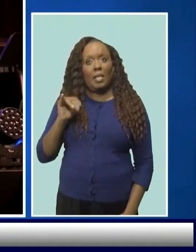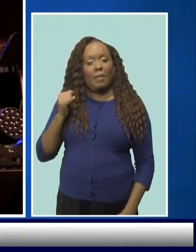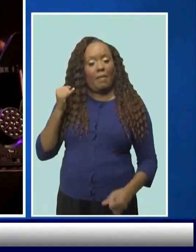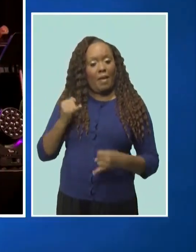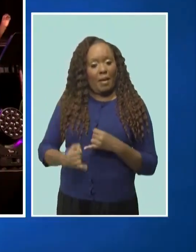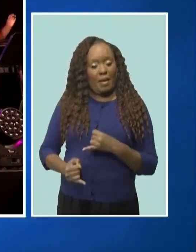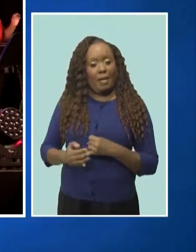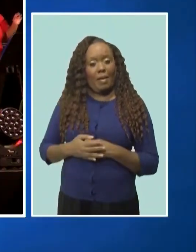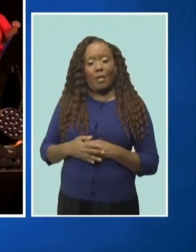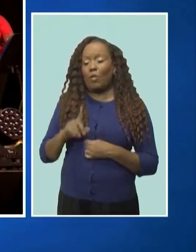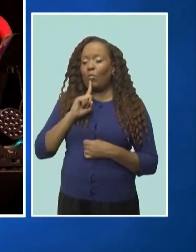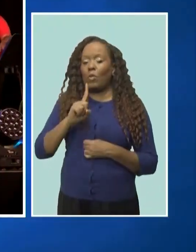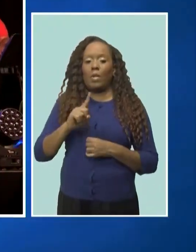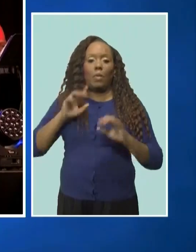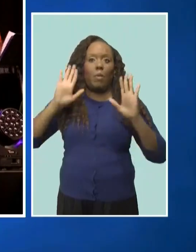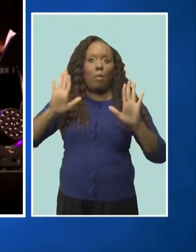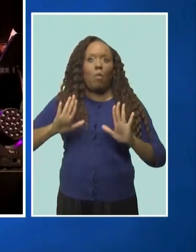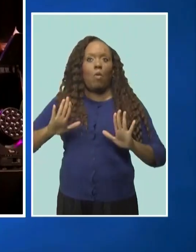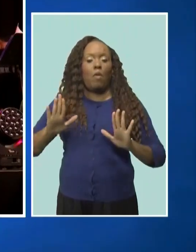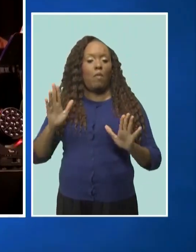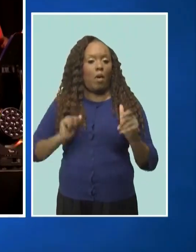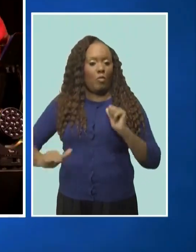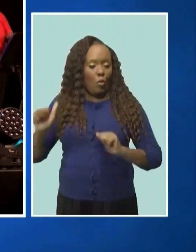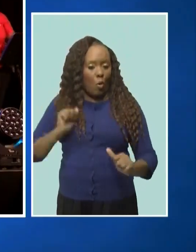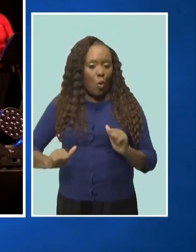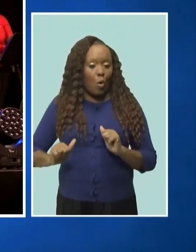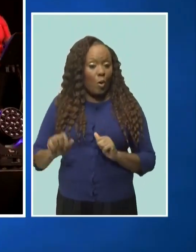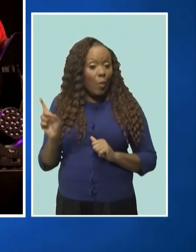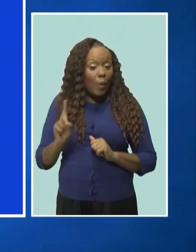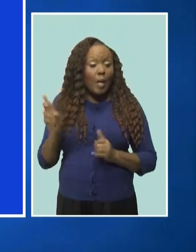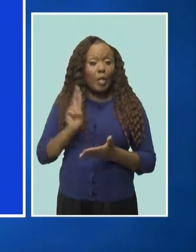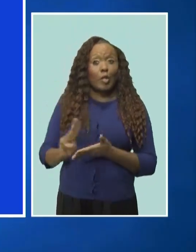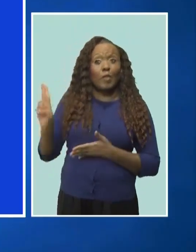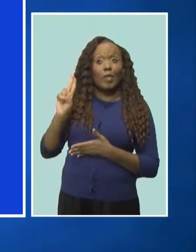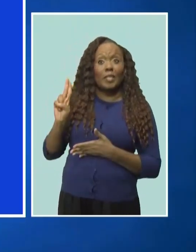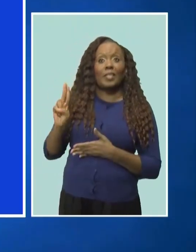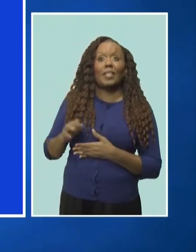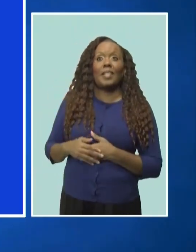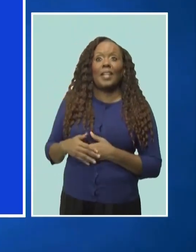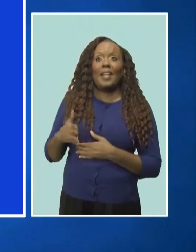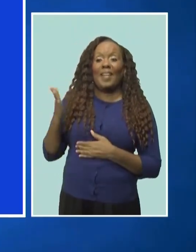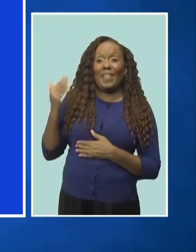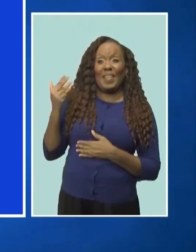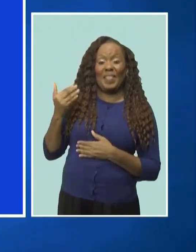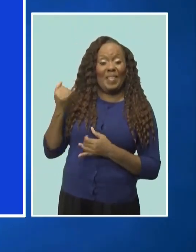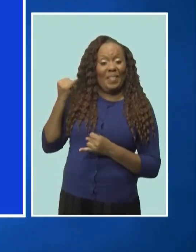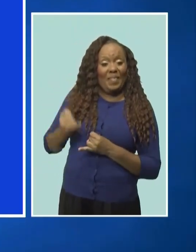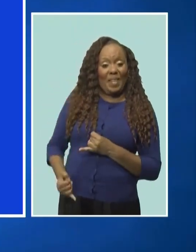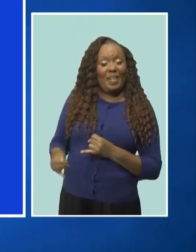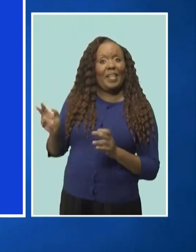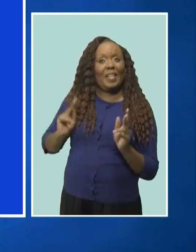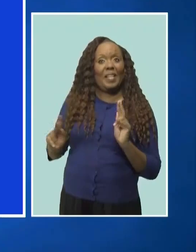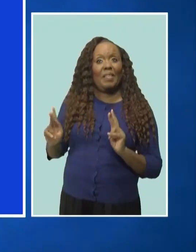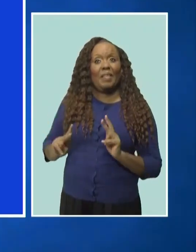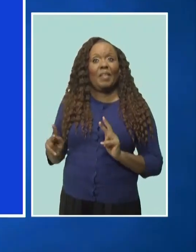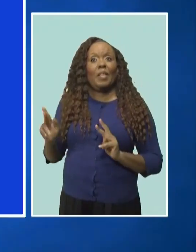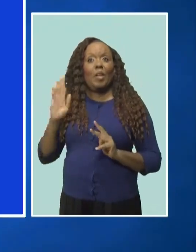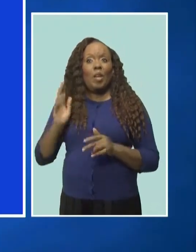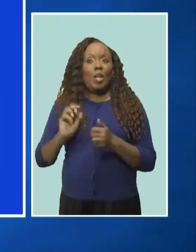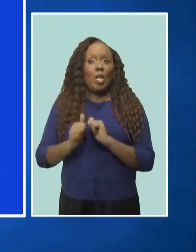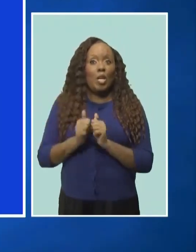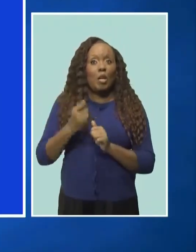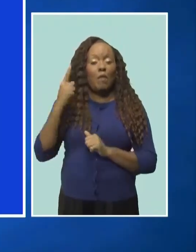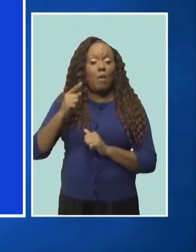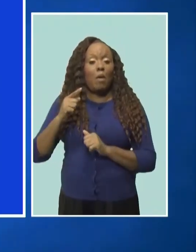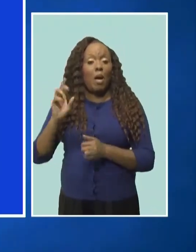following a well-executed show held at the University of the West Indies Cave Hill campus, the 15 finalists who will be vying for crowns in the